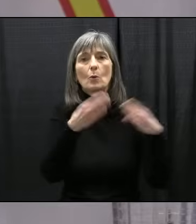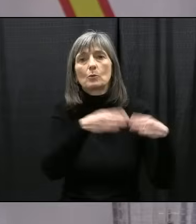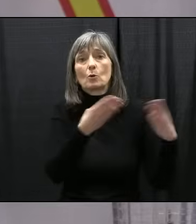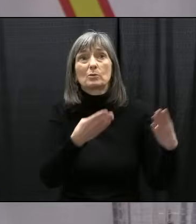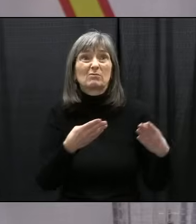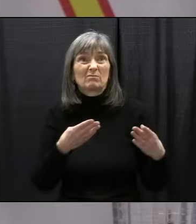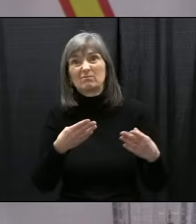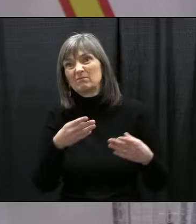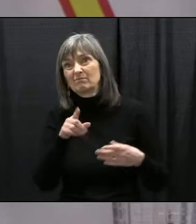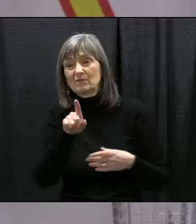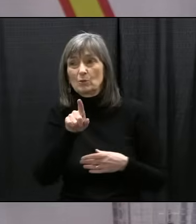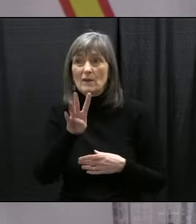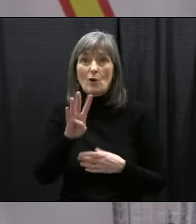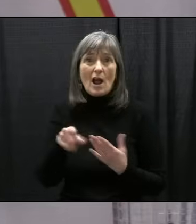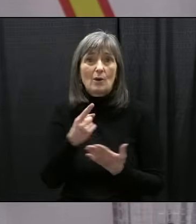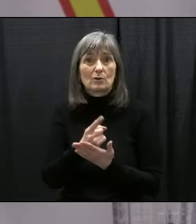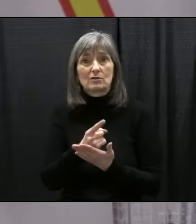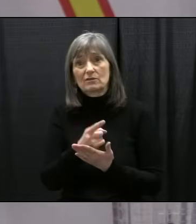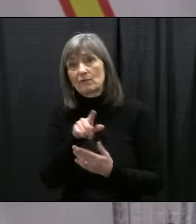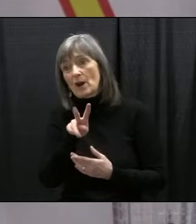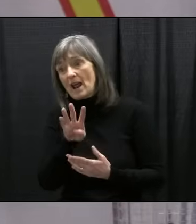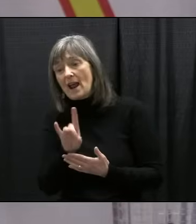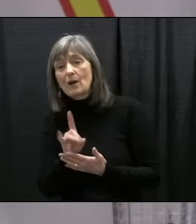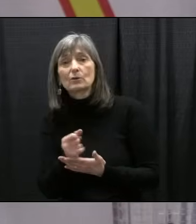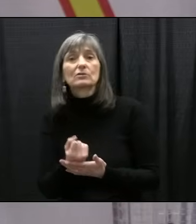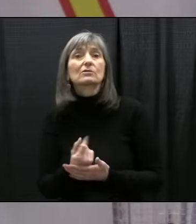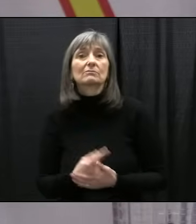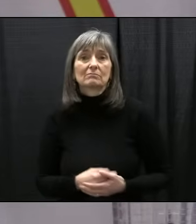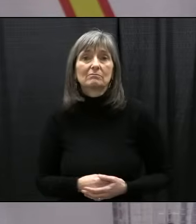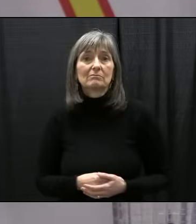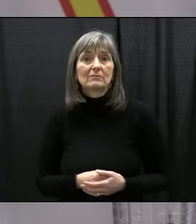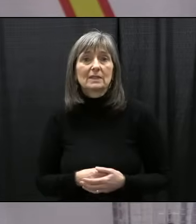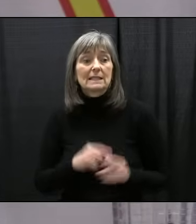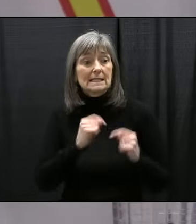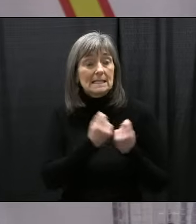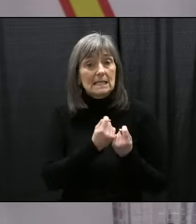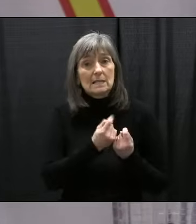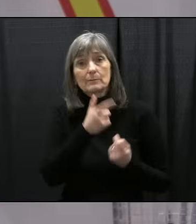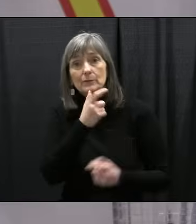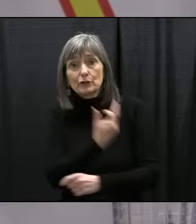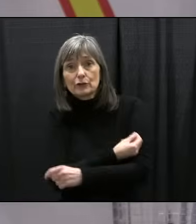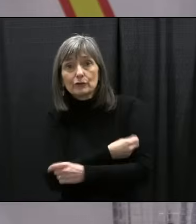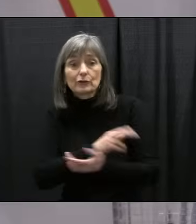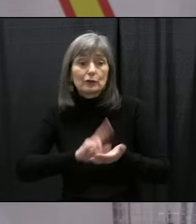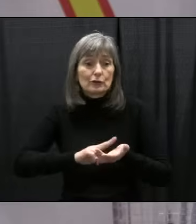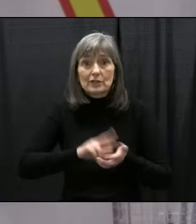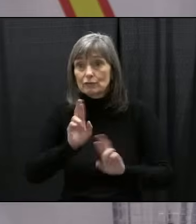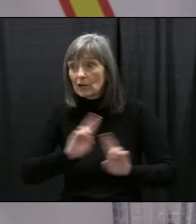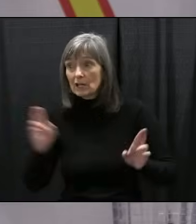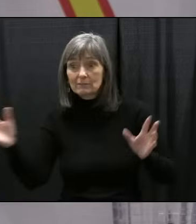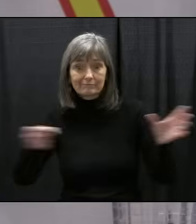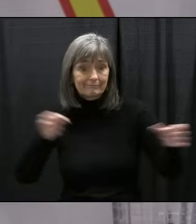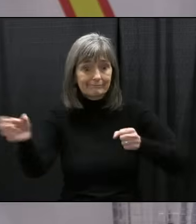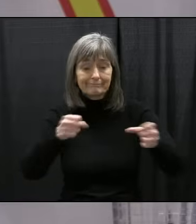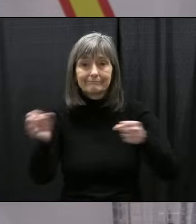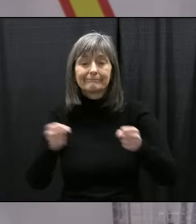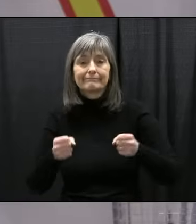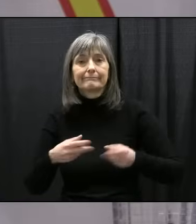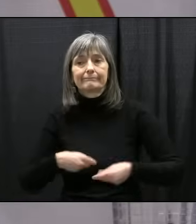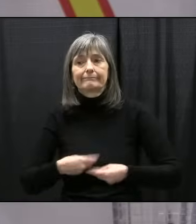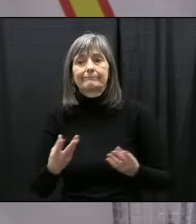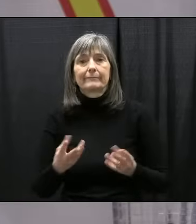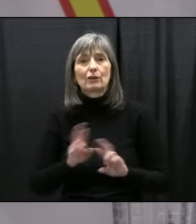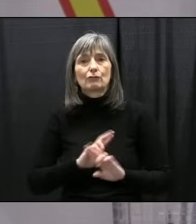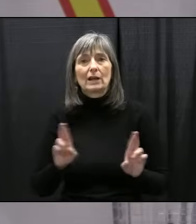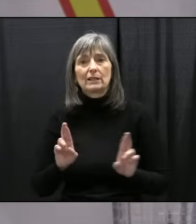the next 48 hours or so. And as we reassemble that team that did such an incredible job over the summer, the dedicated healthcare